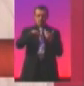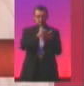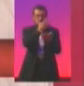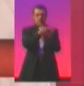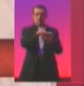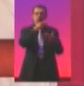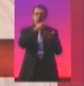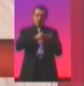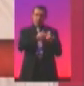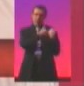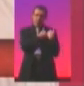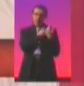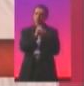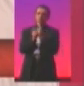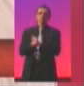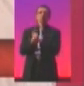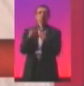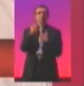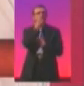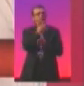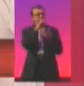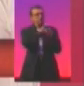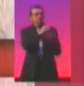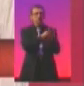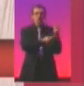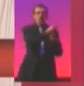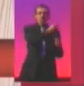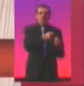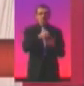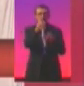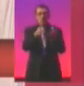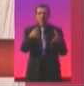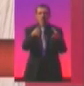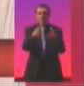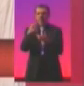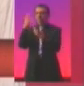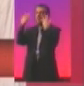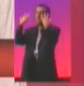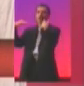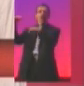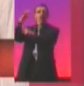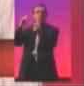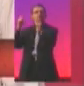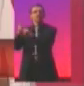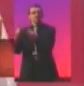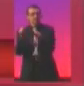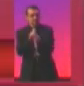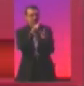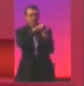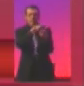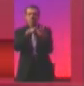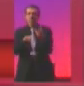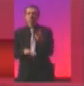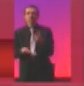reformers. Boldness in economics, boldness in politics, and boldness on climate change too. I suppose